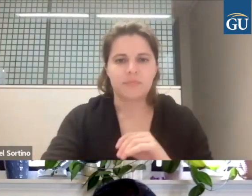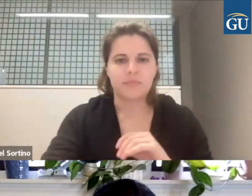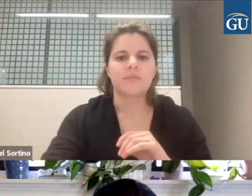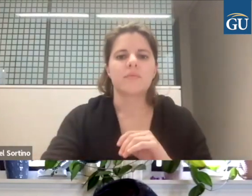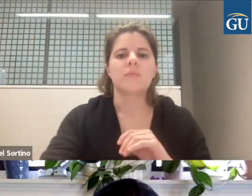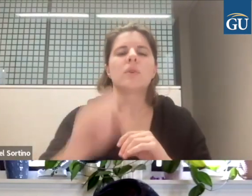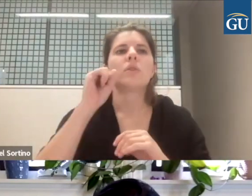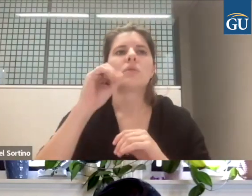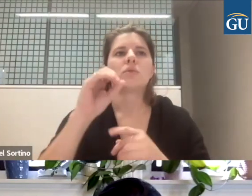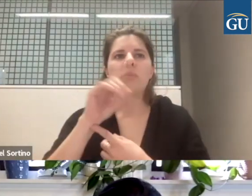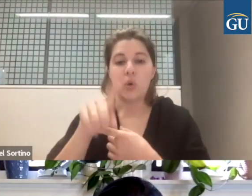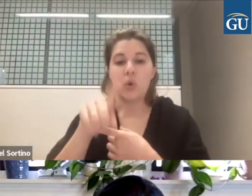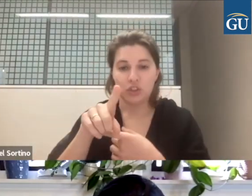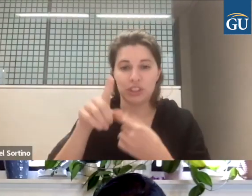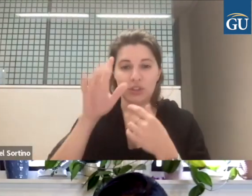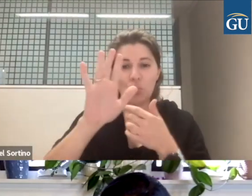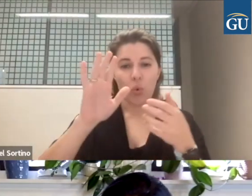Okay.